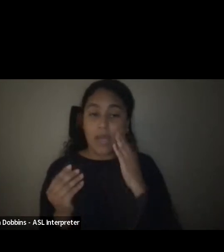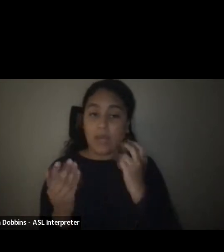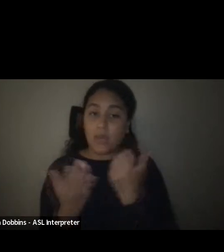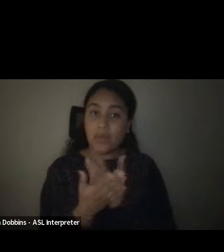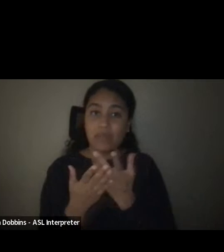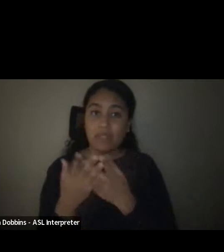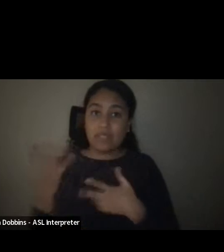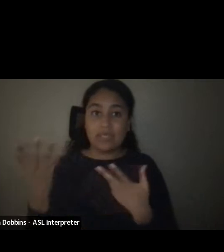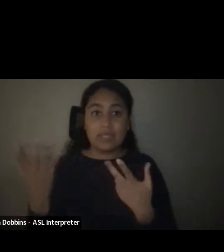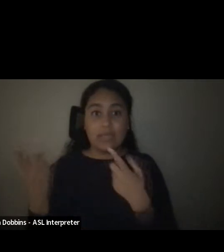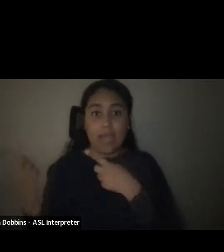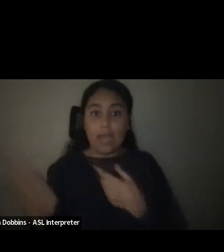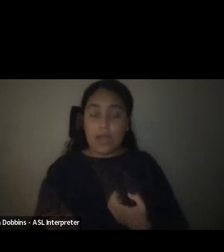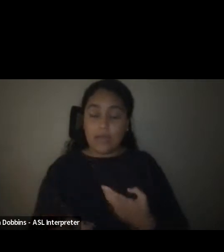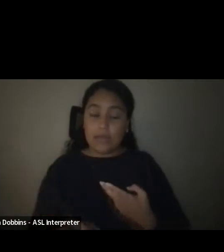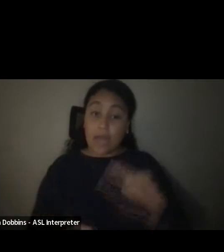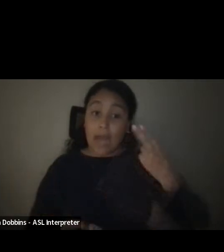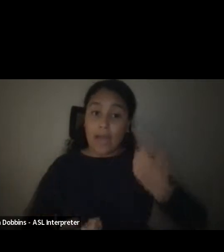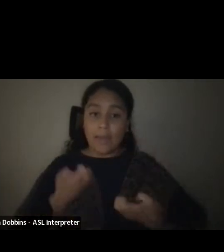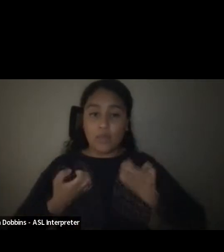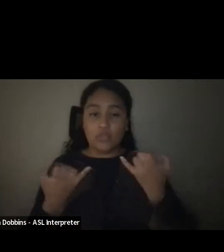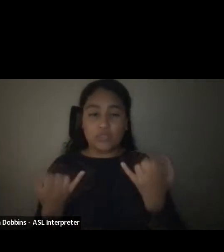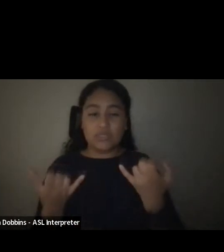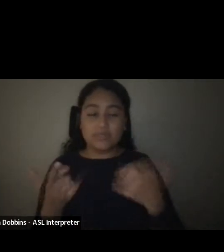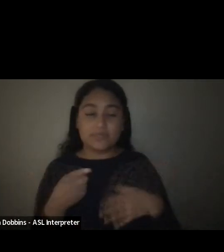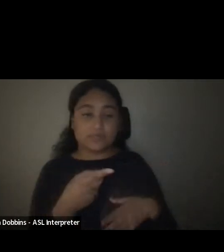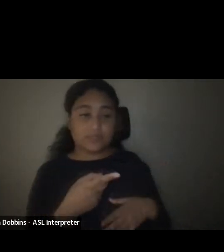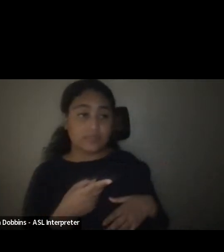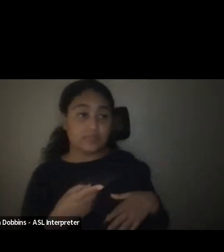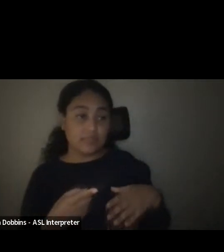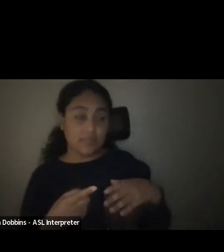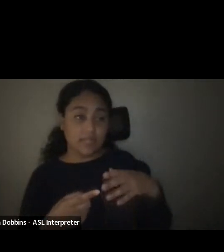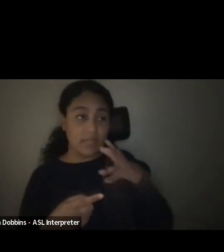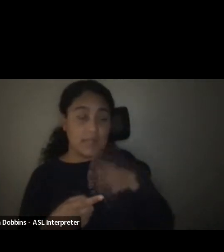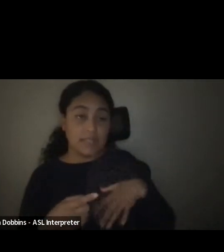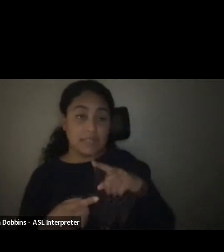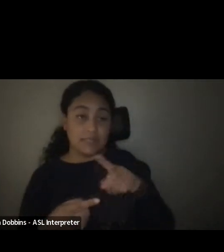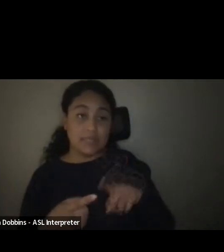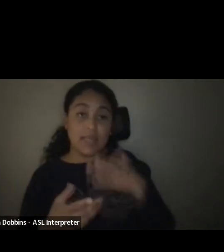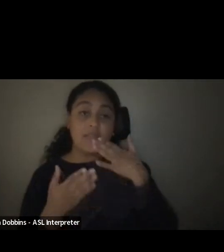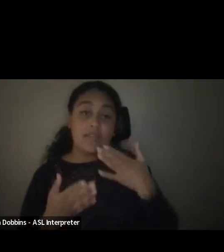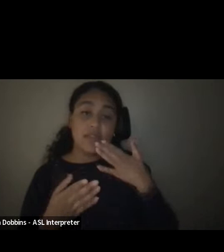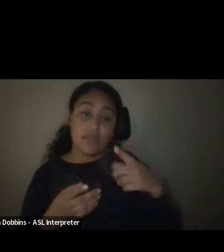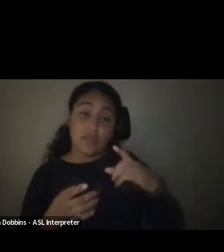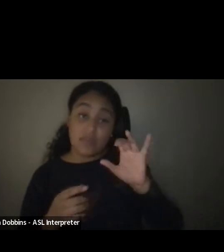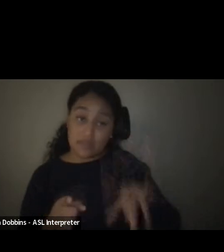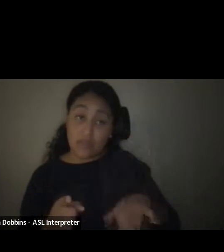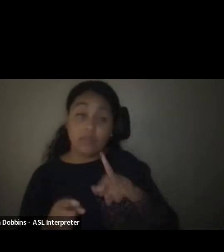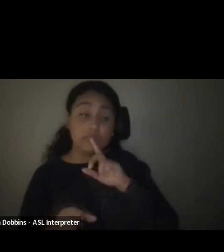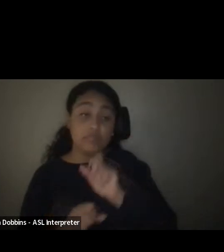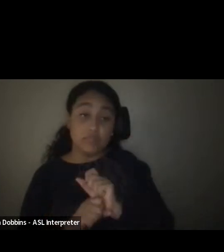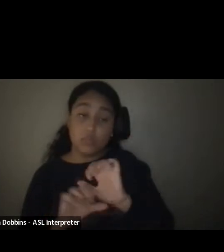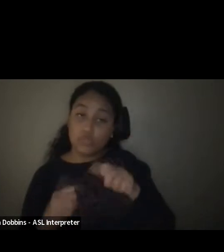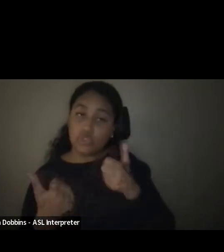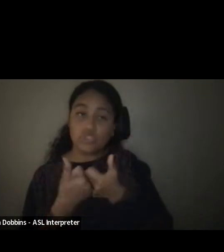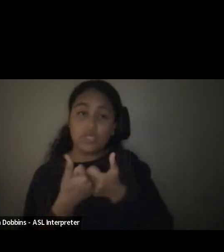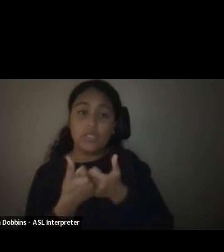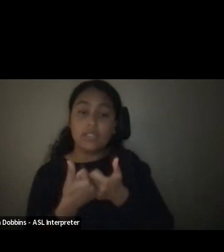lot of high emotions. So thank you. And Ms. Andrade Zuniga, big thanks to you as well. That was Yeah.